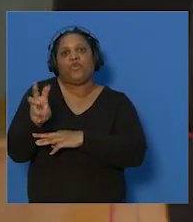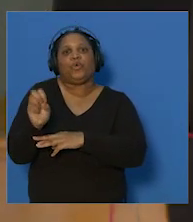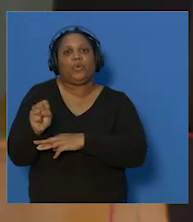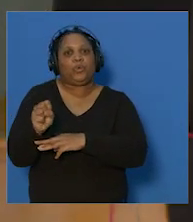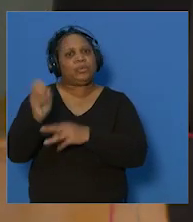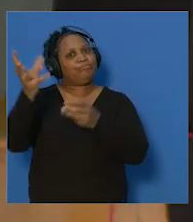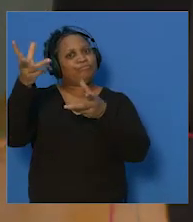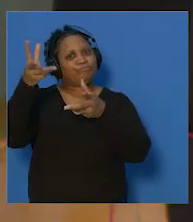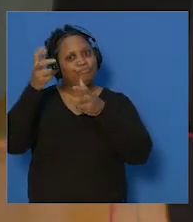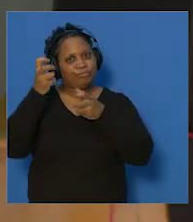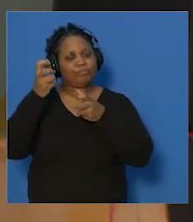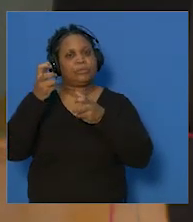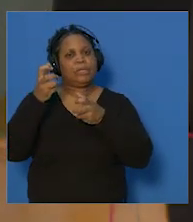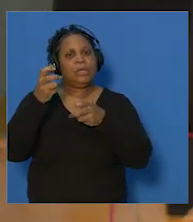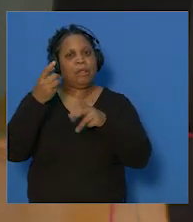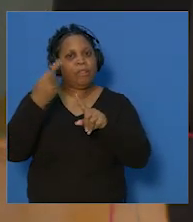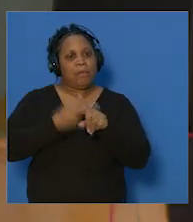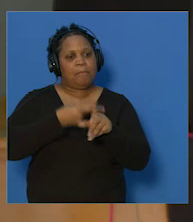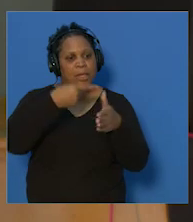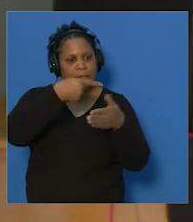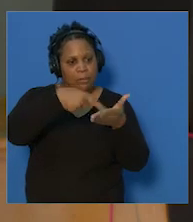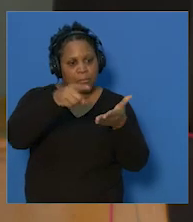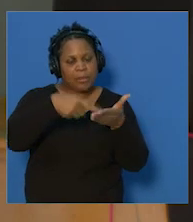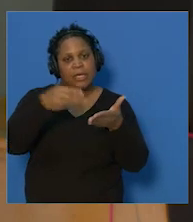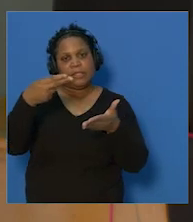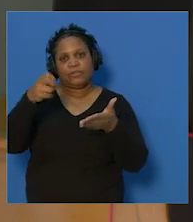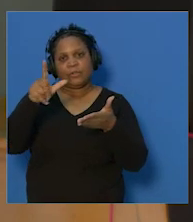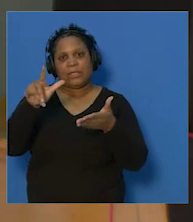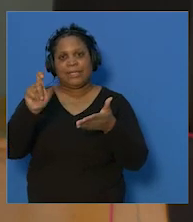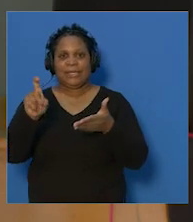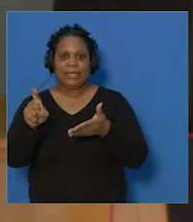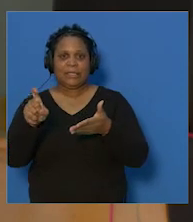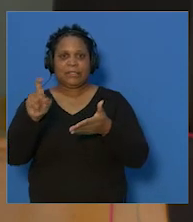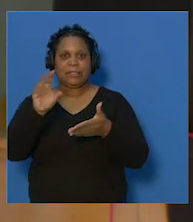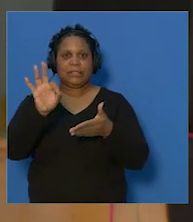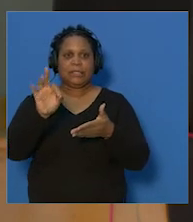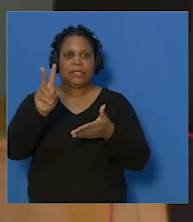the ministry that the monthly sum paid to Helix Lab is